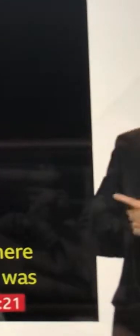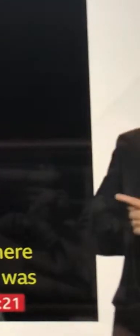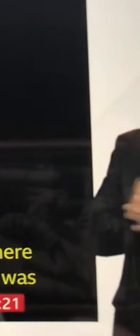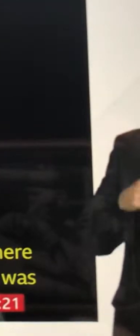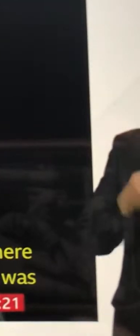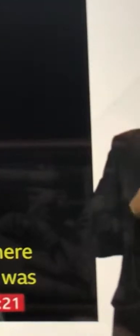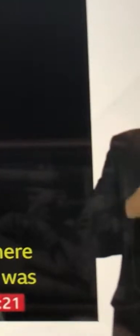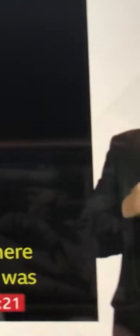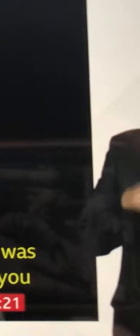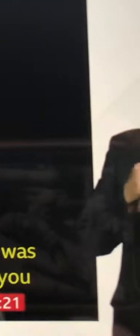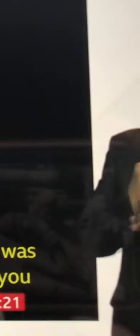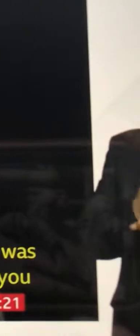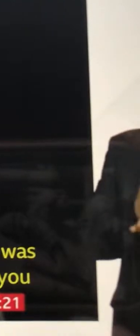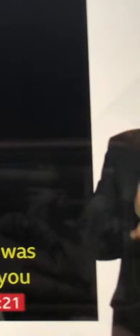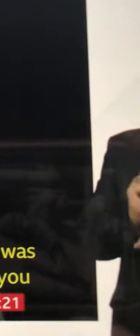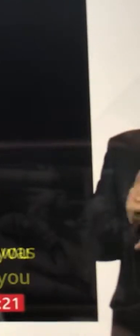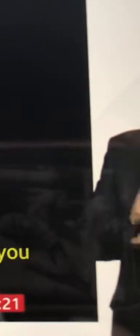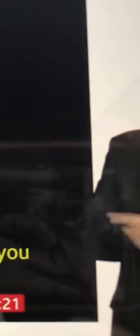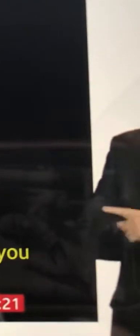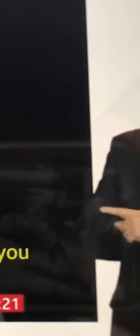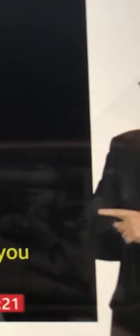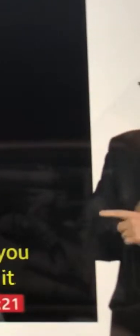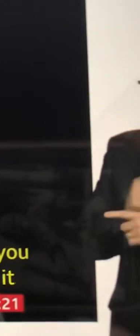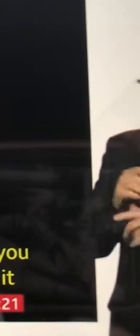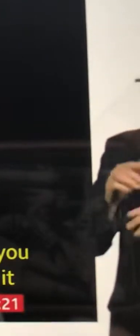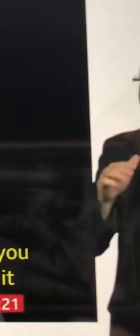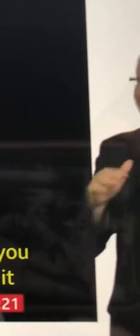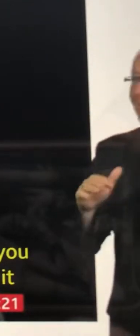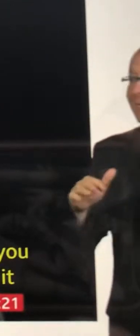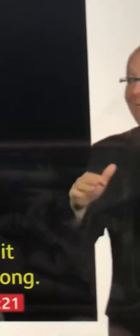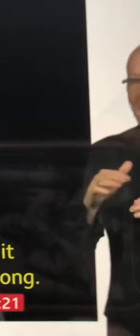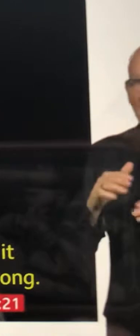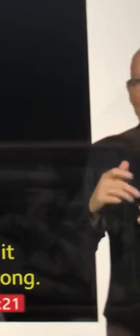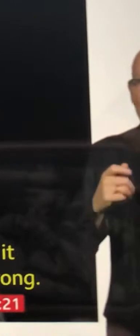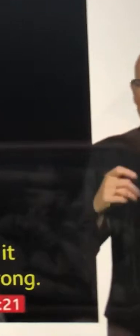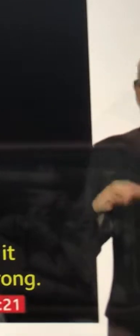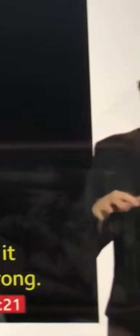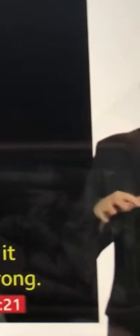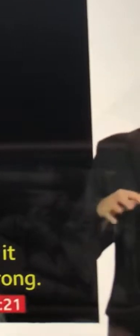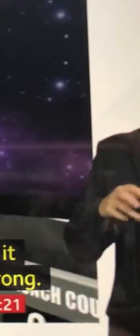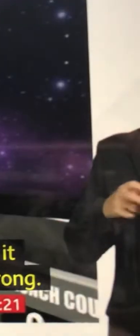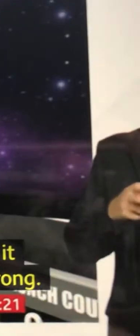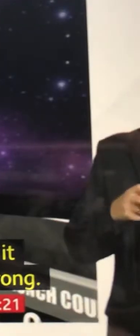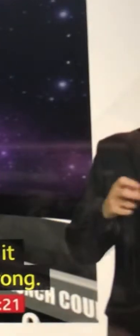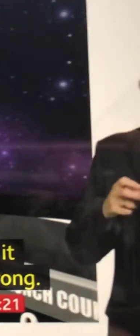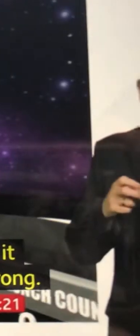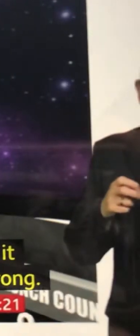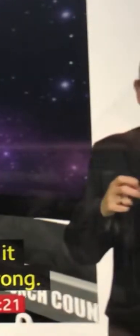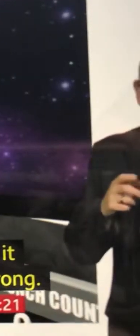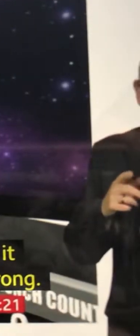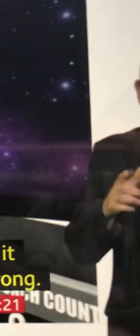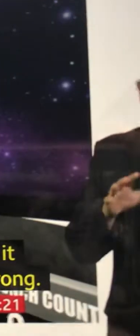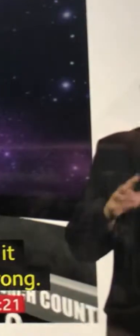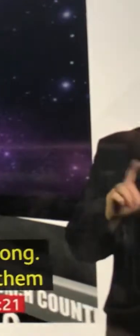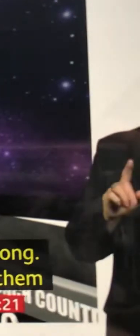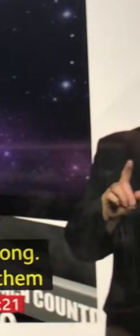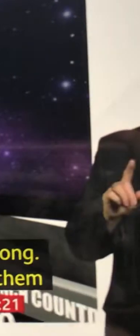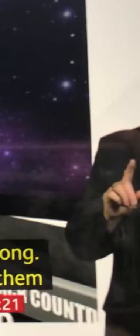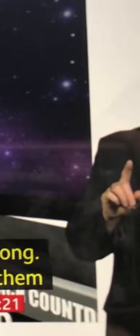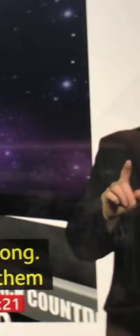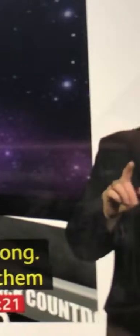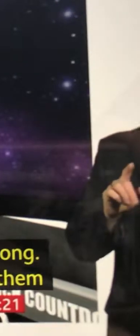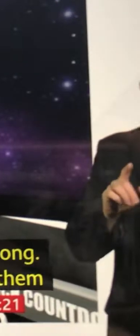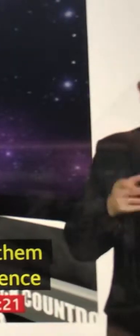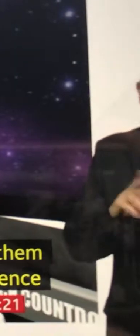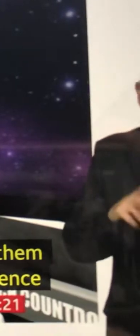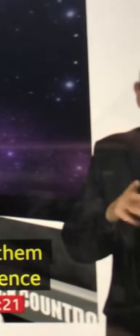long period of radio silence, and they answered that wasn't radio silence. That was a sandwich in my mouth. What was the most terrifying thing about being in the